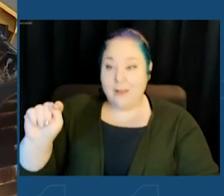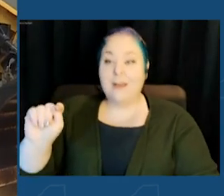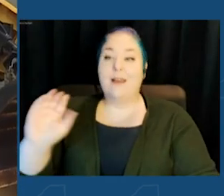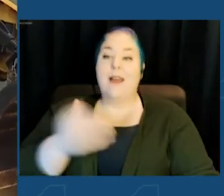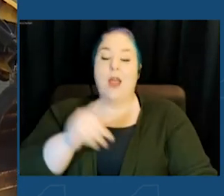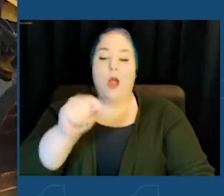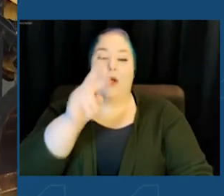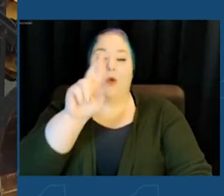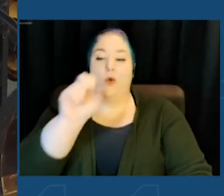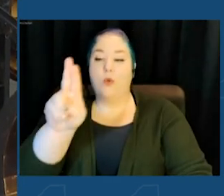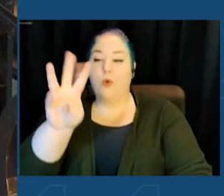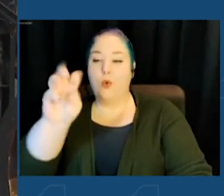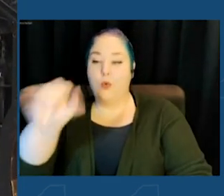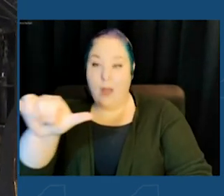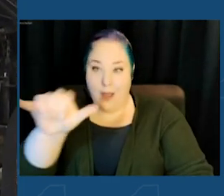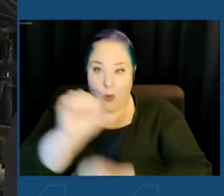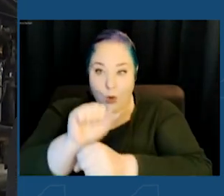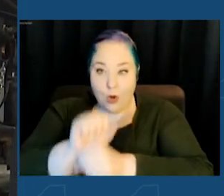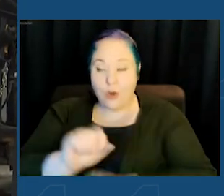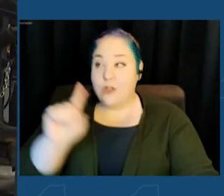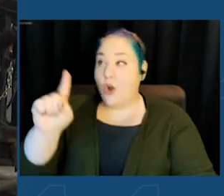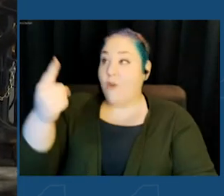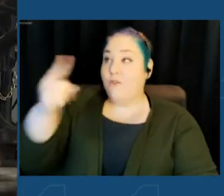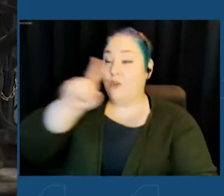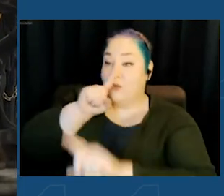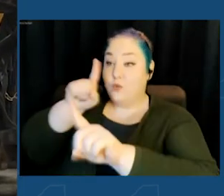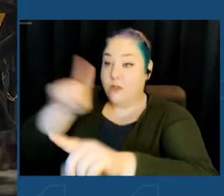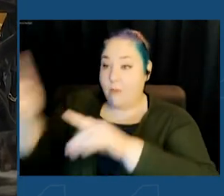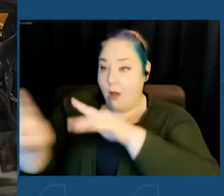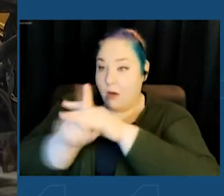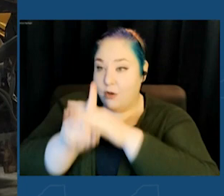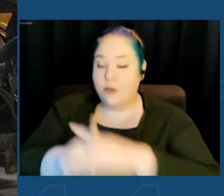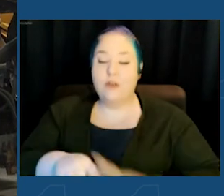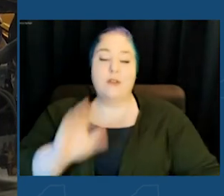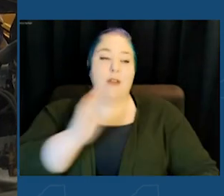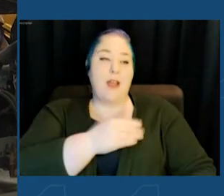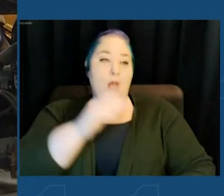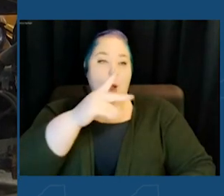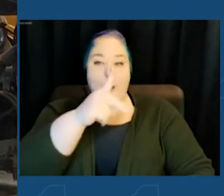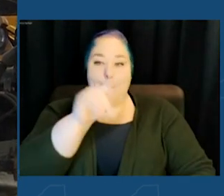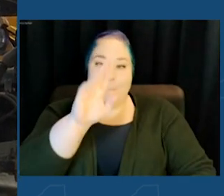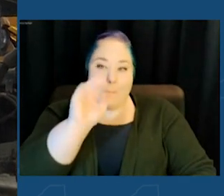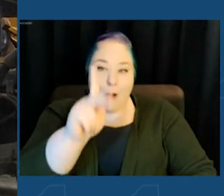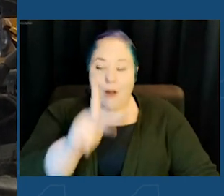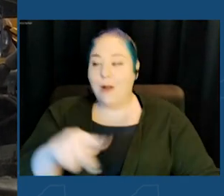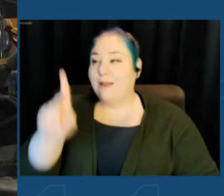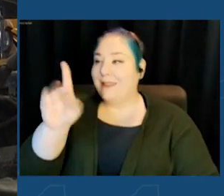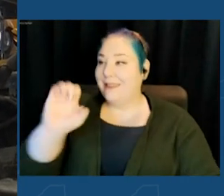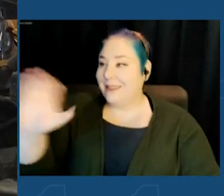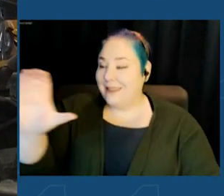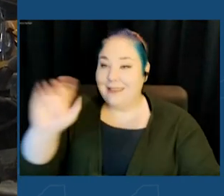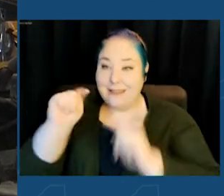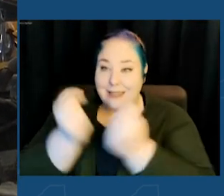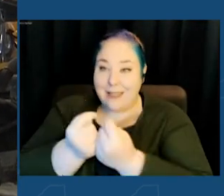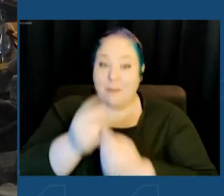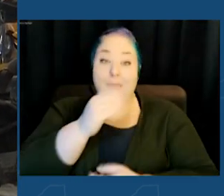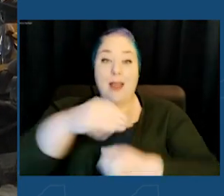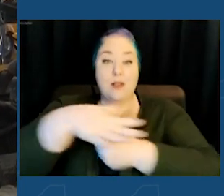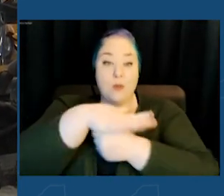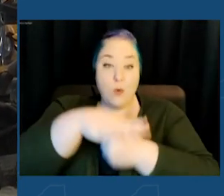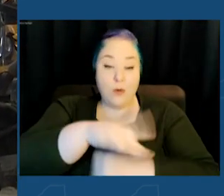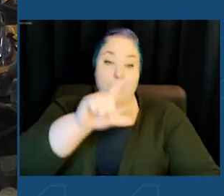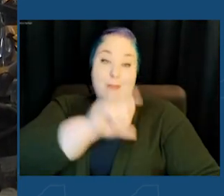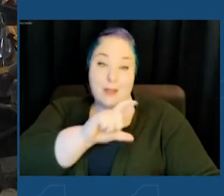our First Responders our state police our Parks our DEC teams as well as all the local police and fire